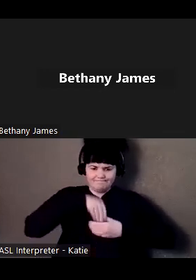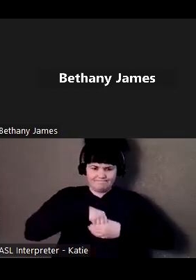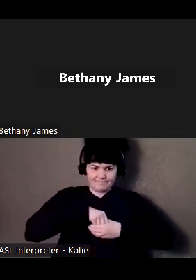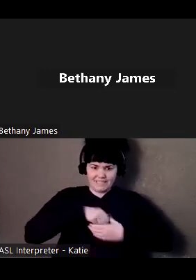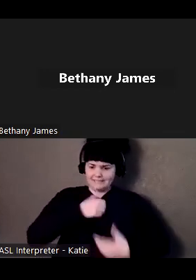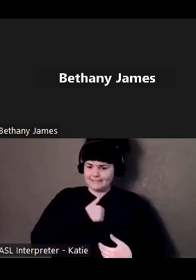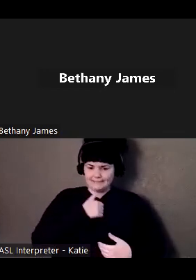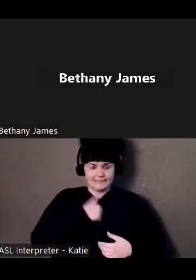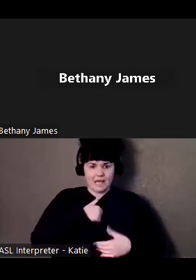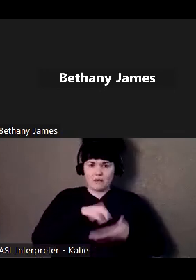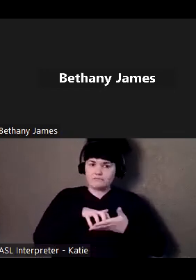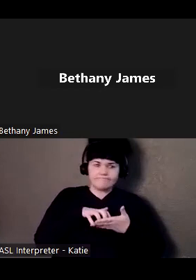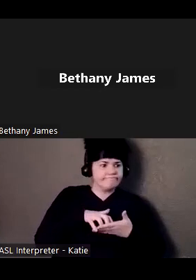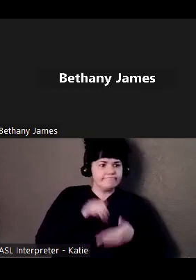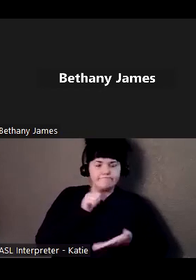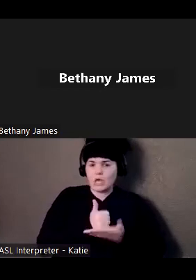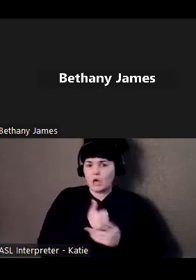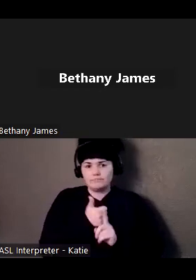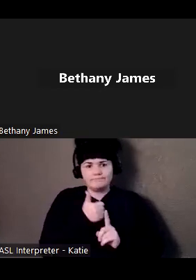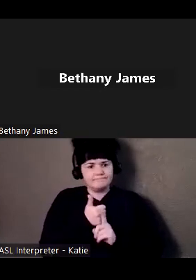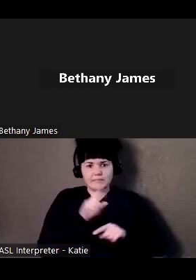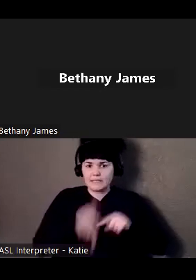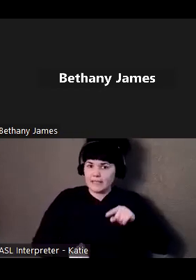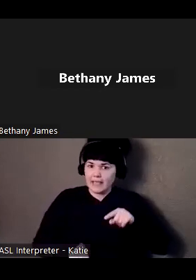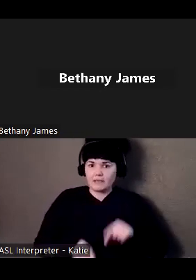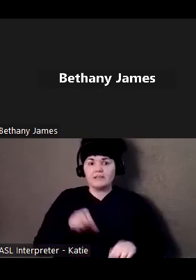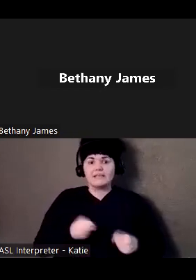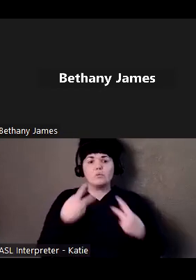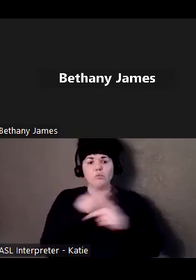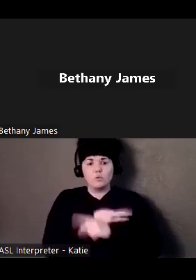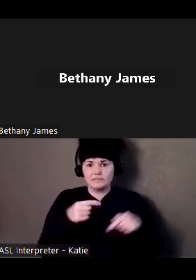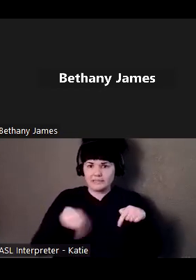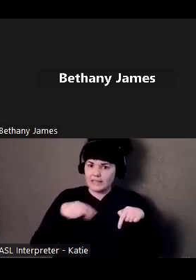increase anxiety. So it becomes a self-perpetuating cycle.